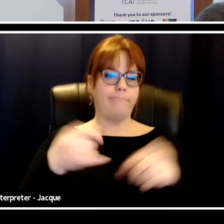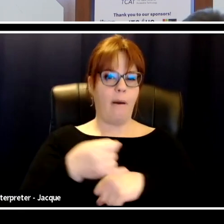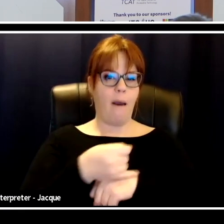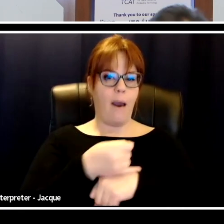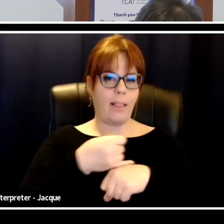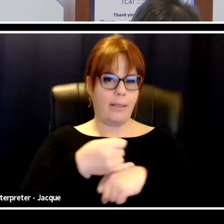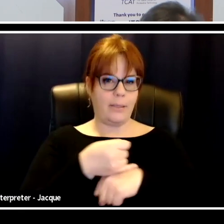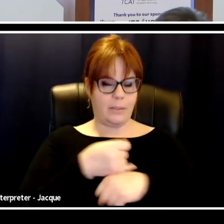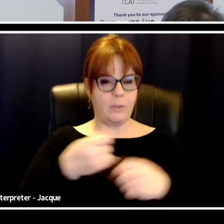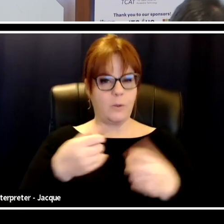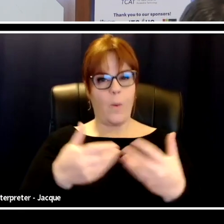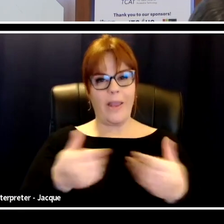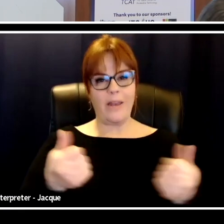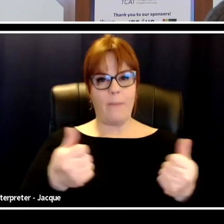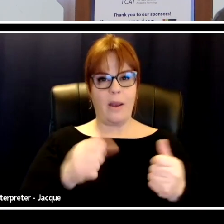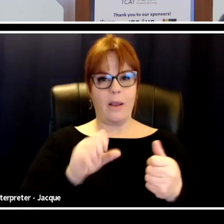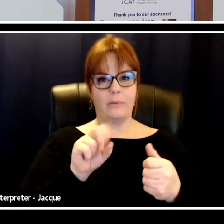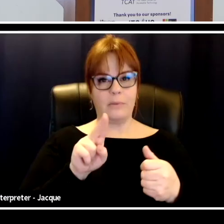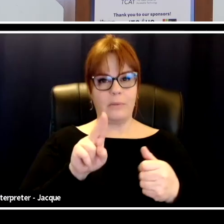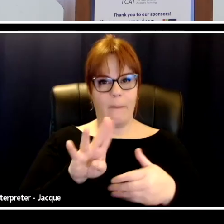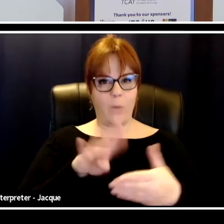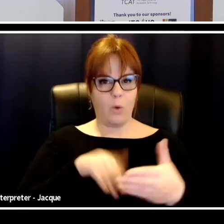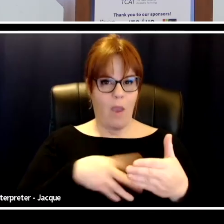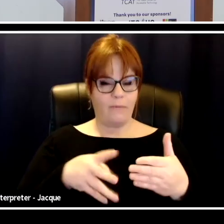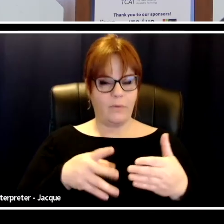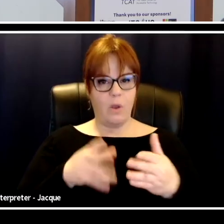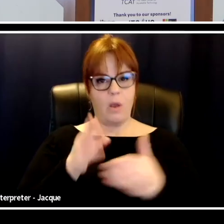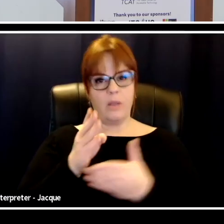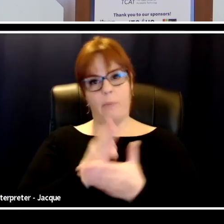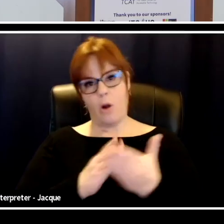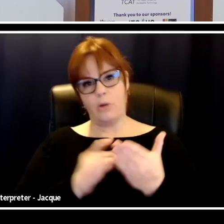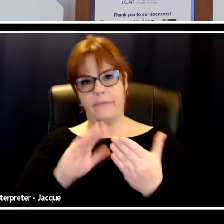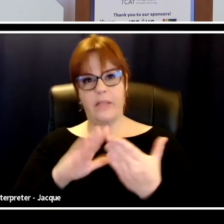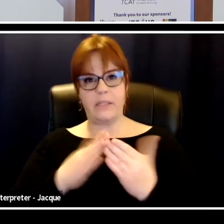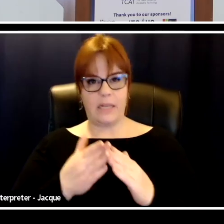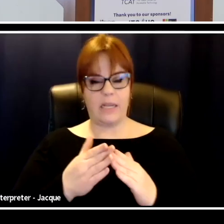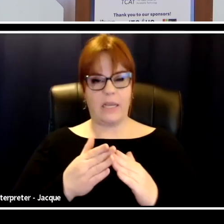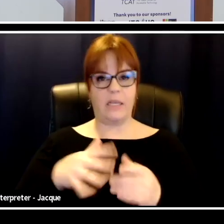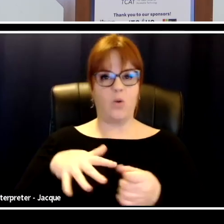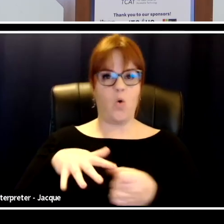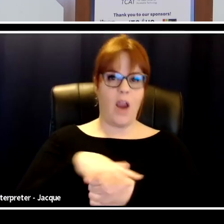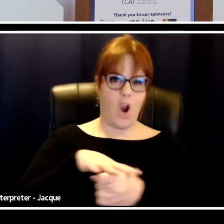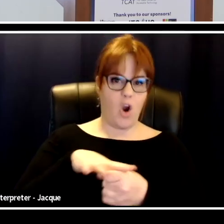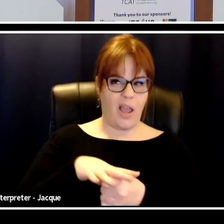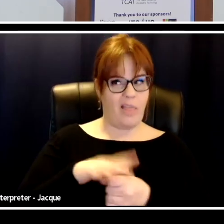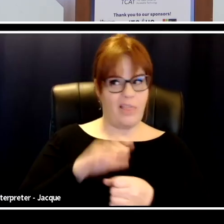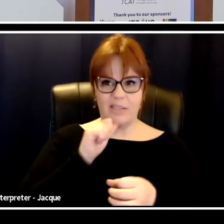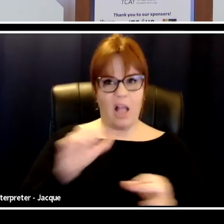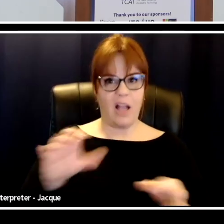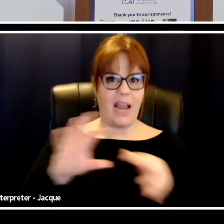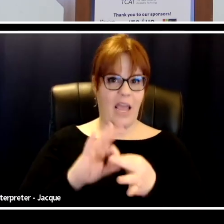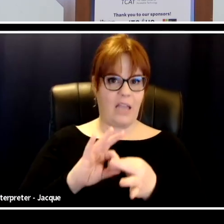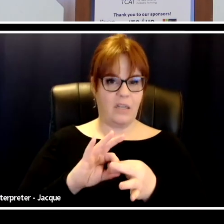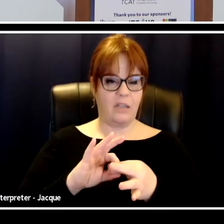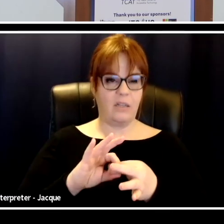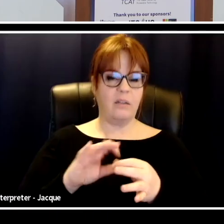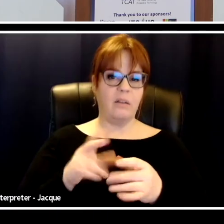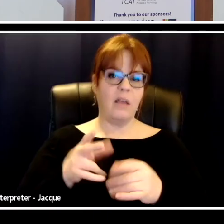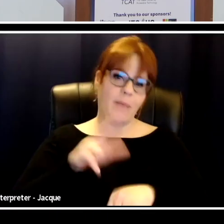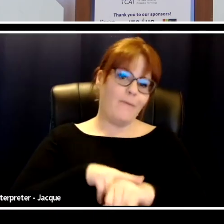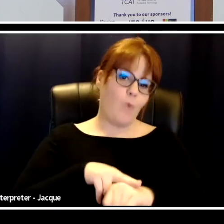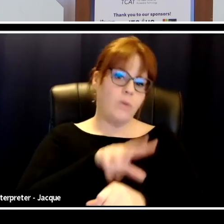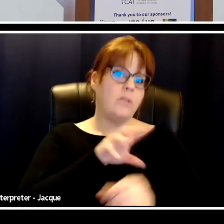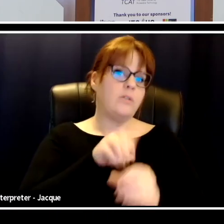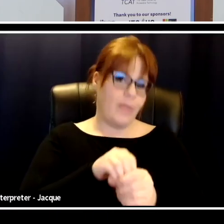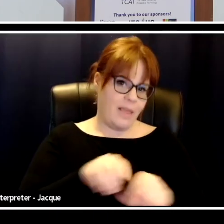subgraphs, kind of like sections of the city or of the jurisdiction that aren't connected. They're connected within each other or within